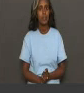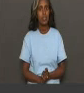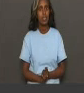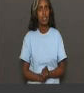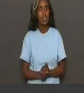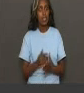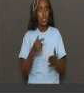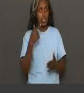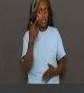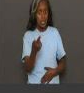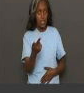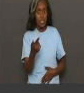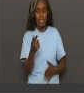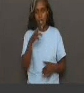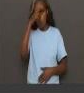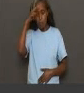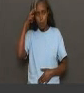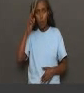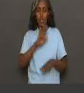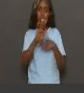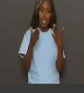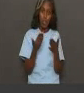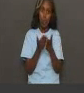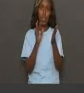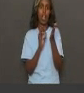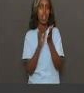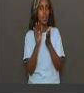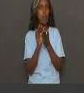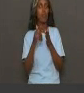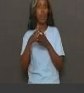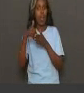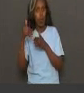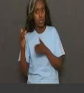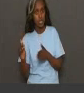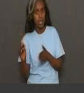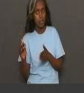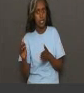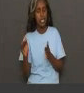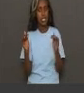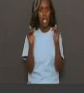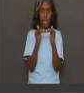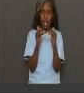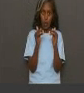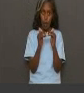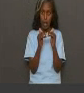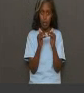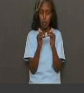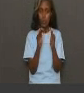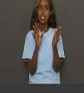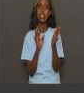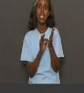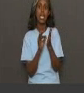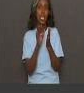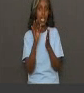This is because the total number of outcomes is equal to the